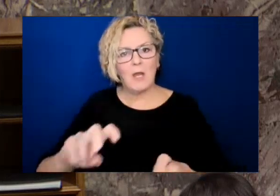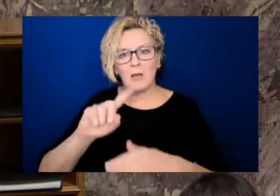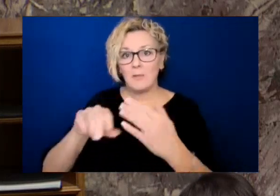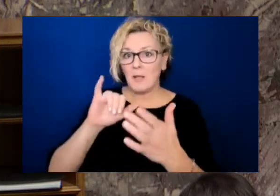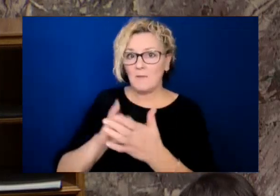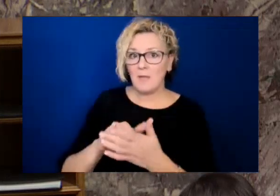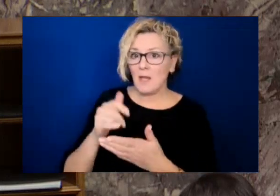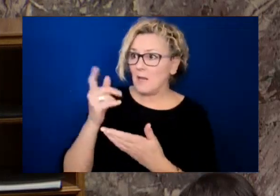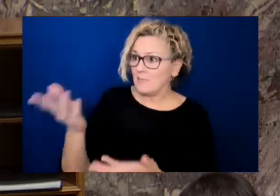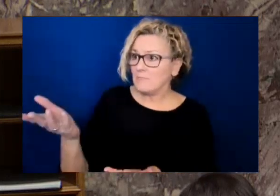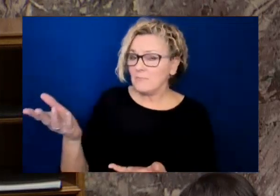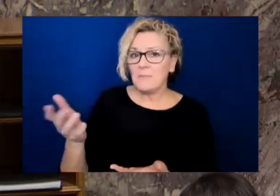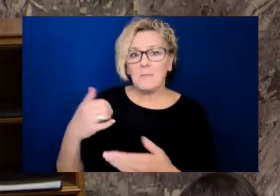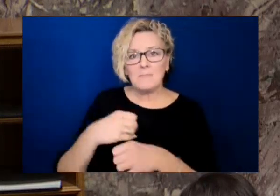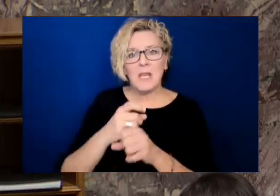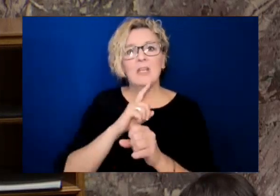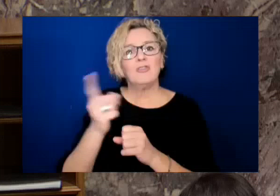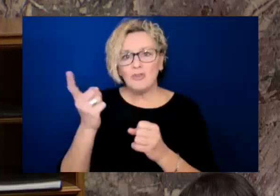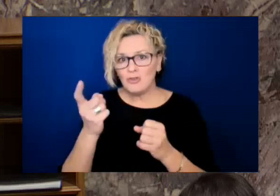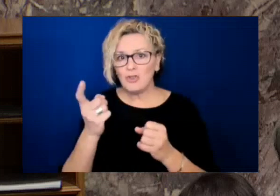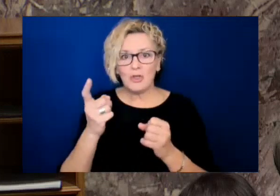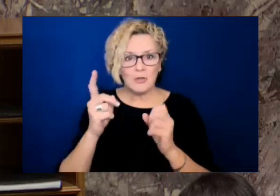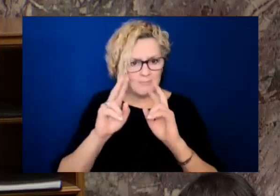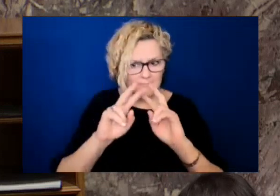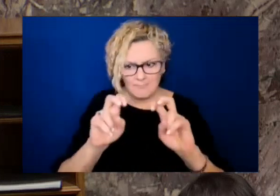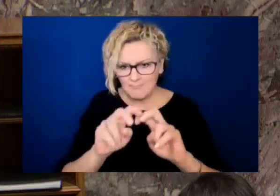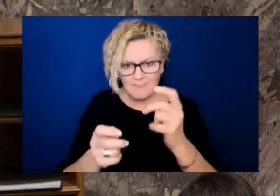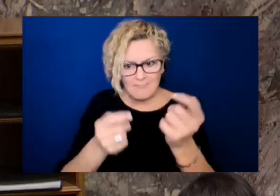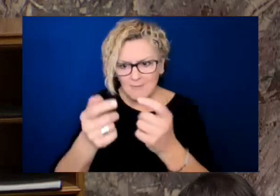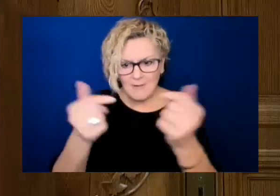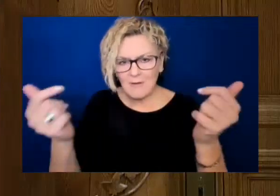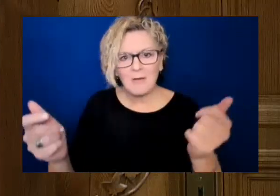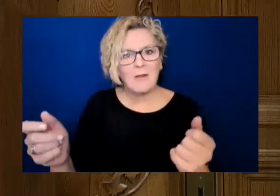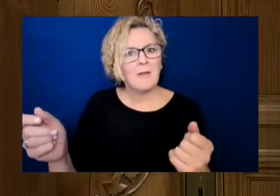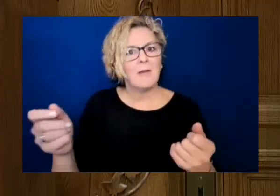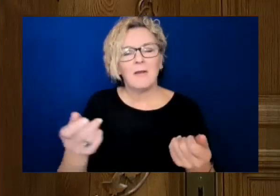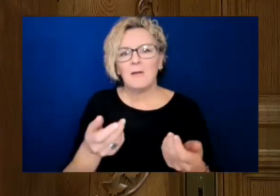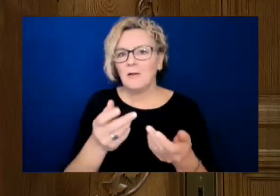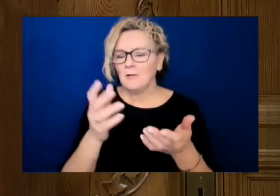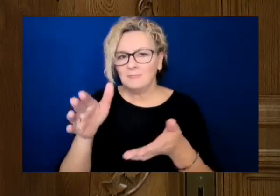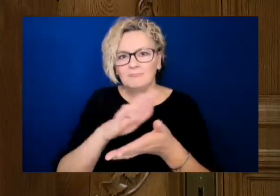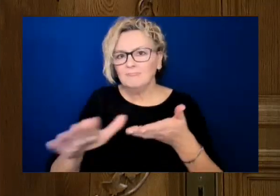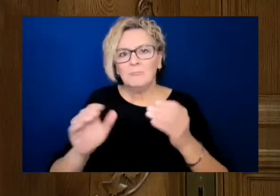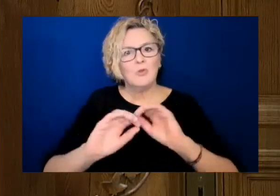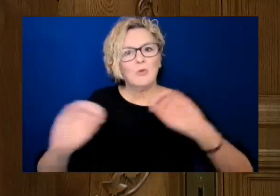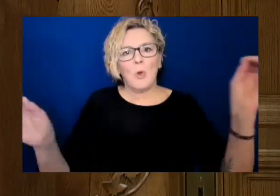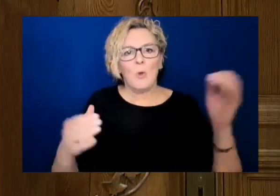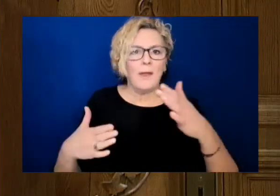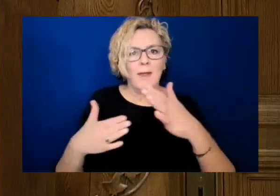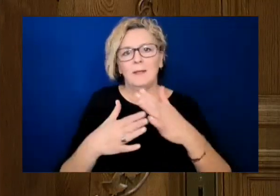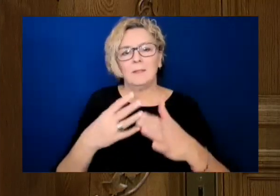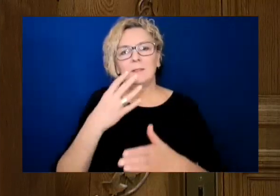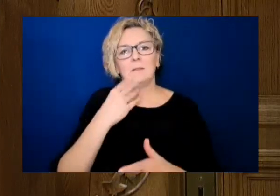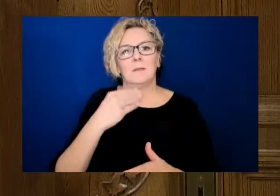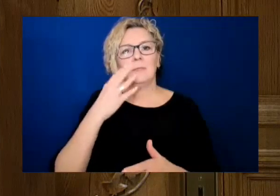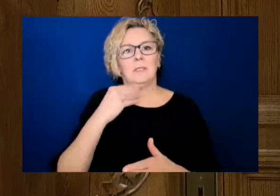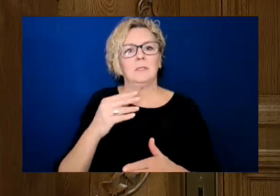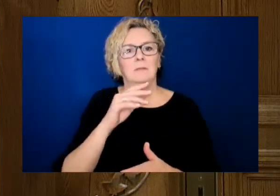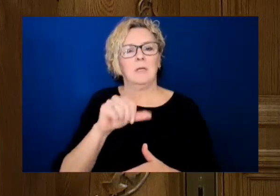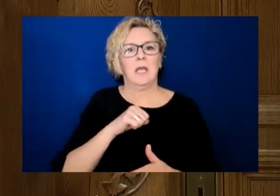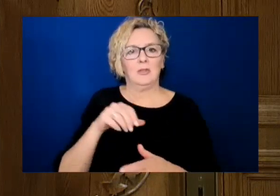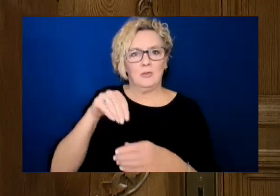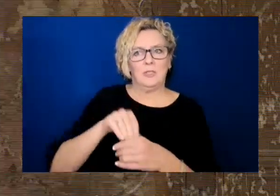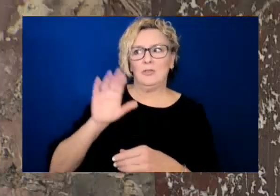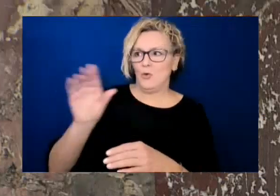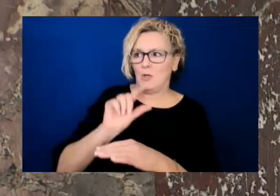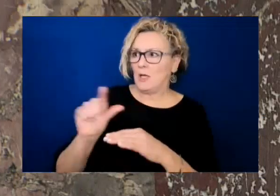root out this systemic anti-Semitism in your own government? All questions through the chair, please. Premier. Thank you,